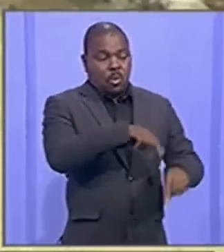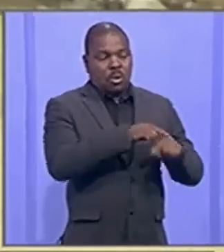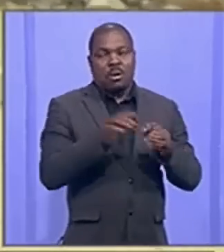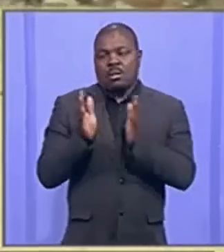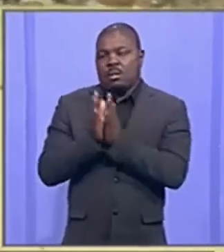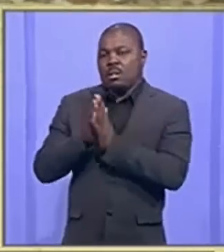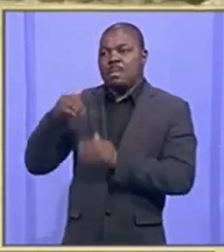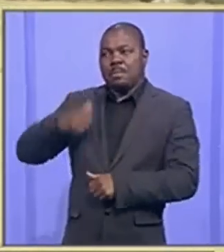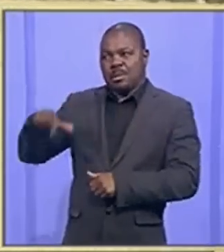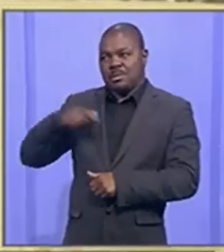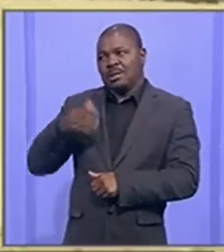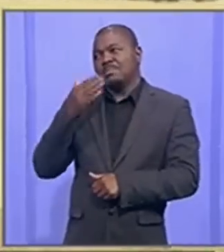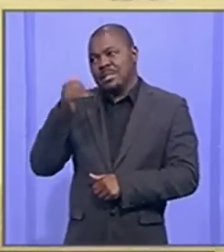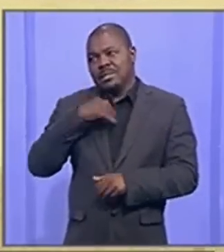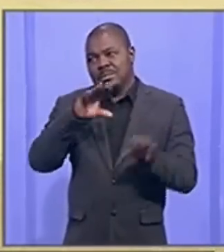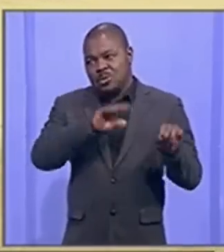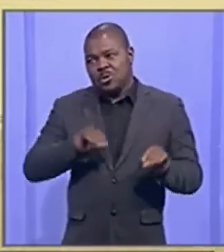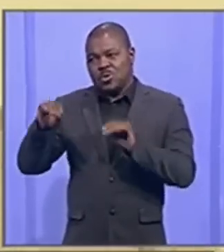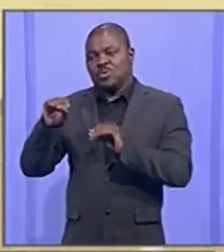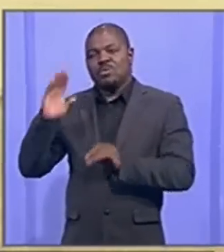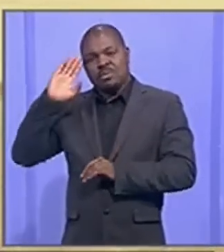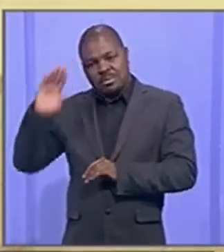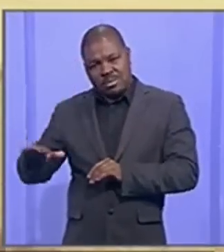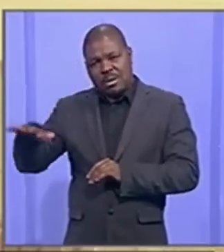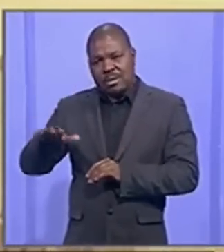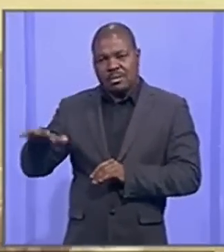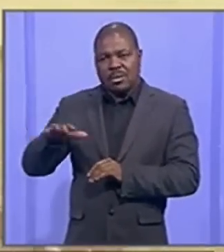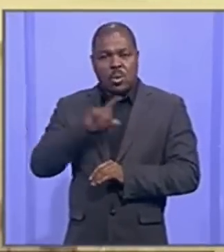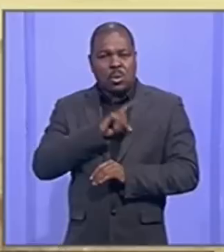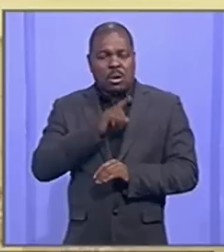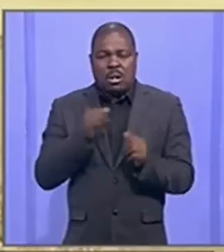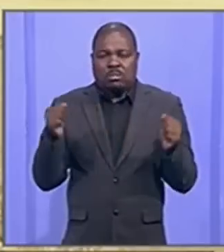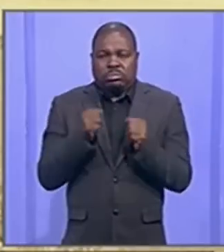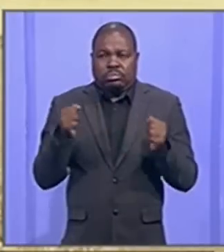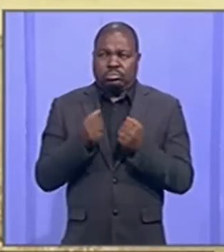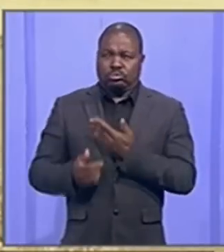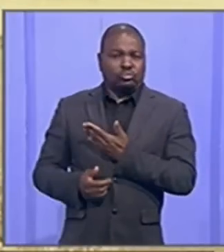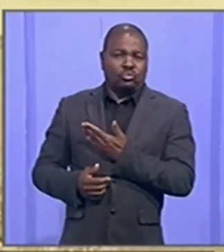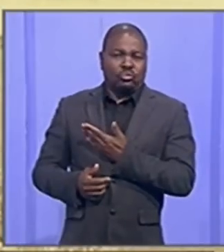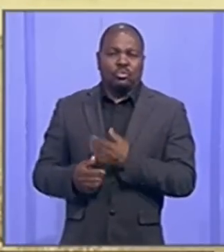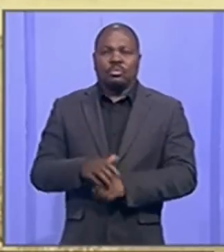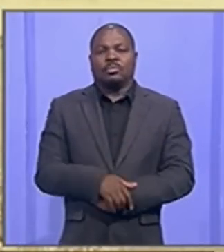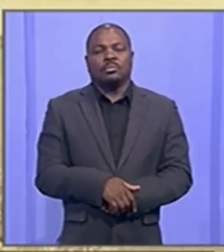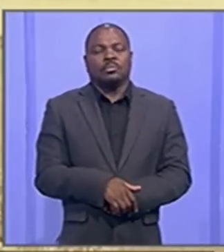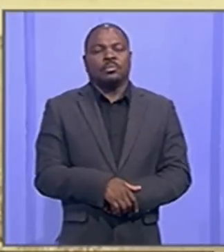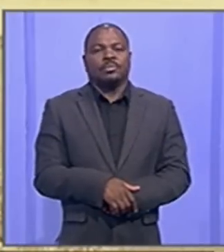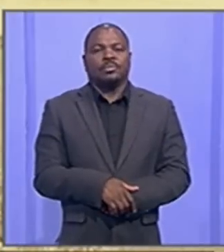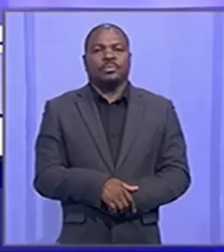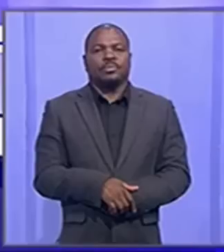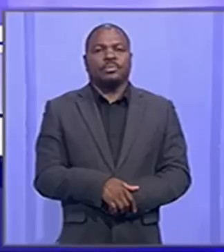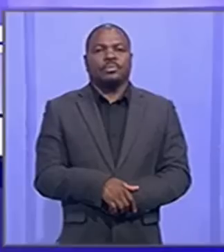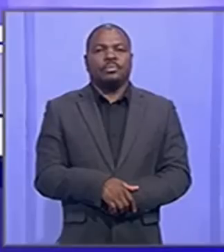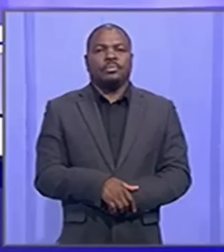gore o ba fe lefelo leo ba tla fitlhago dihlogo go lona ge maemo a boso a sona le ya a lehono.